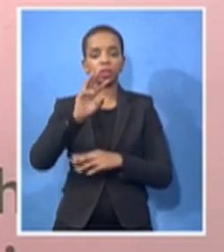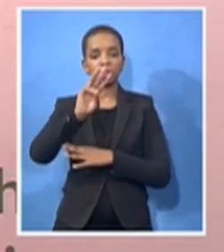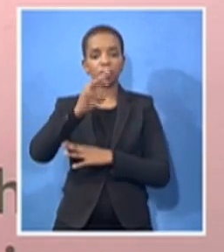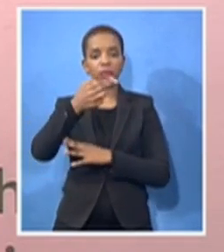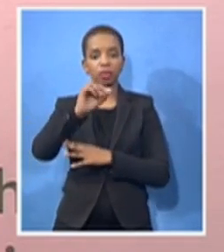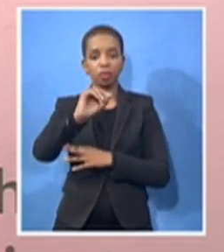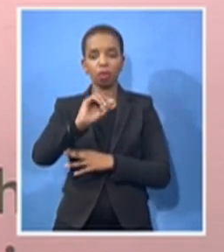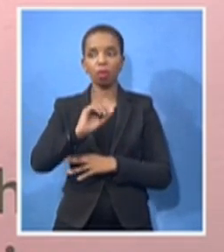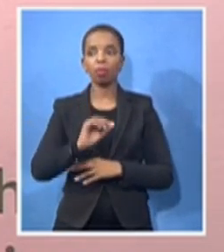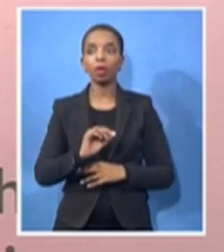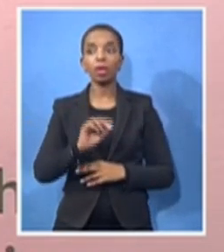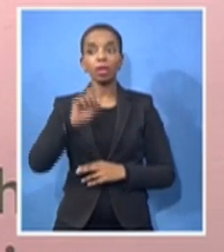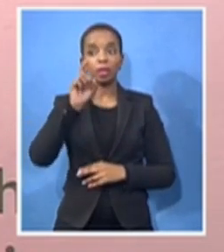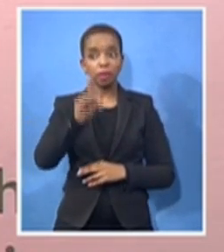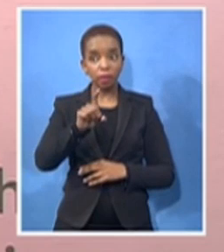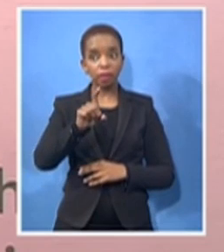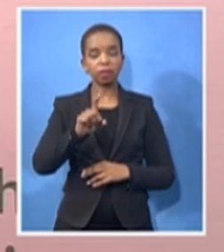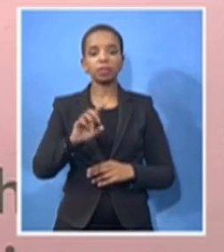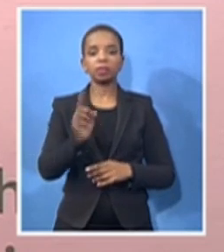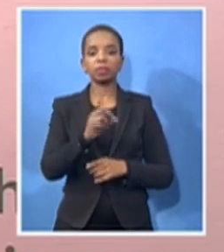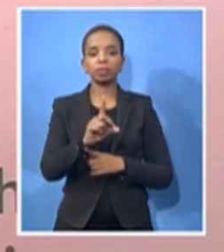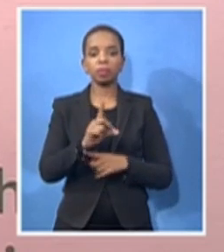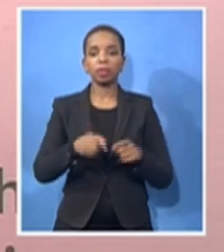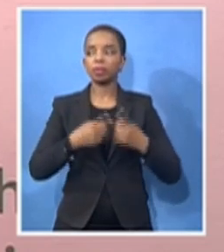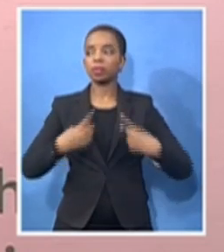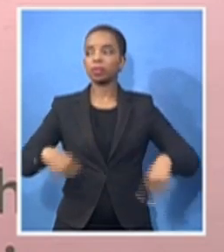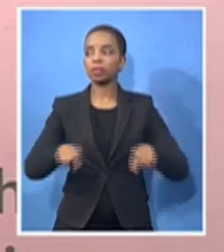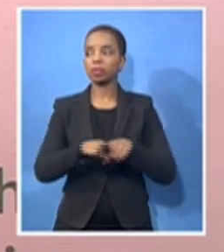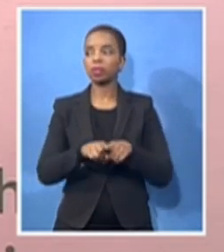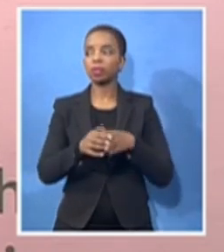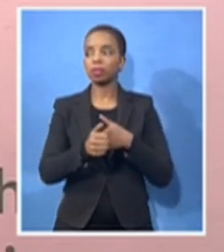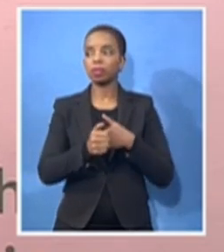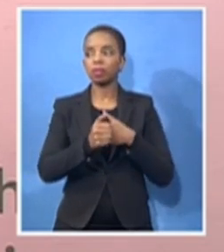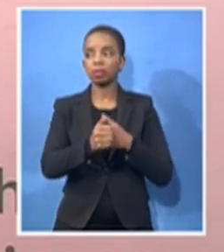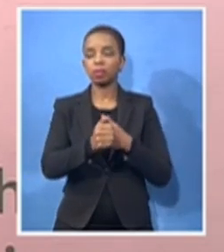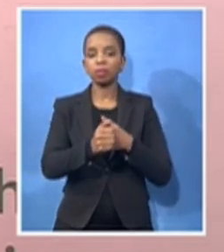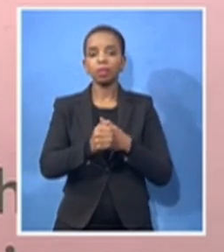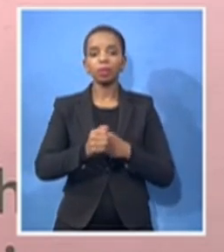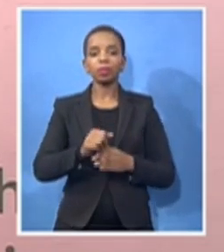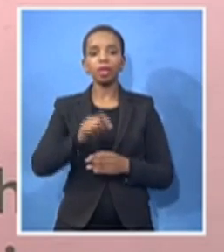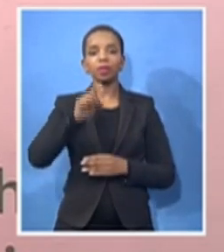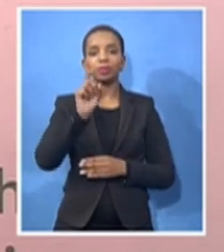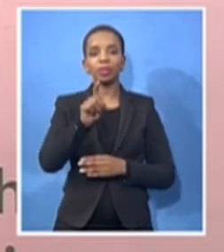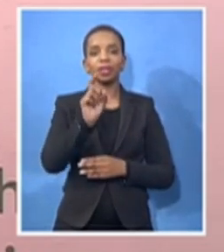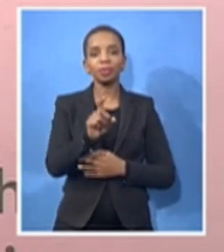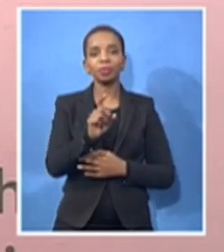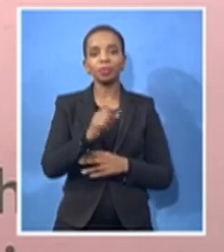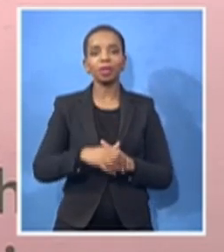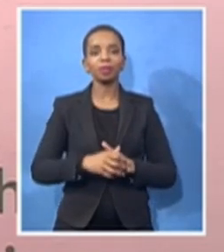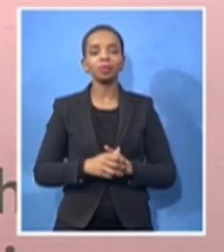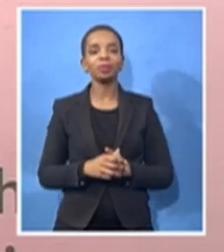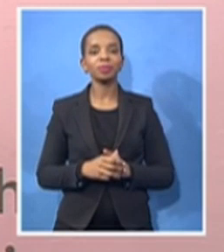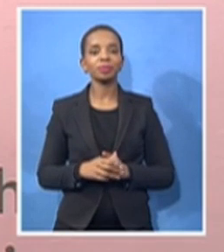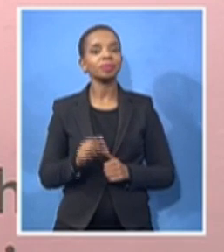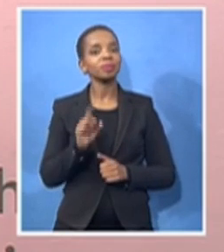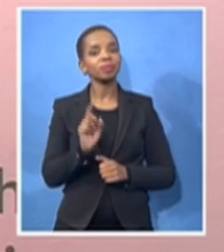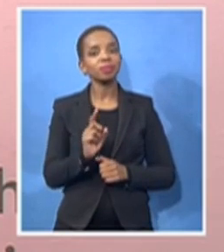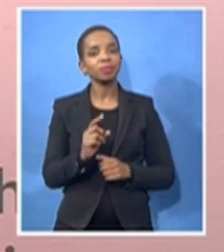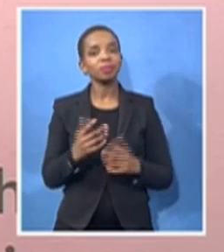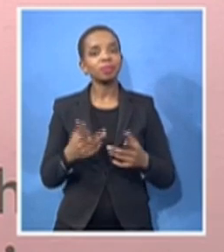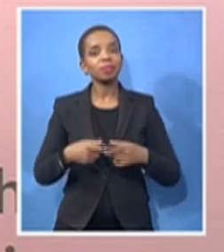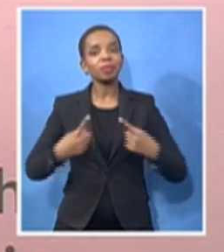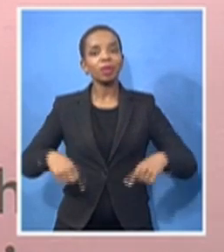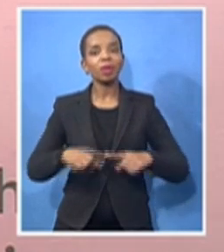body that gives us all the guidance in terms of the protocols that we have to utilize. We want to indicate our confidence in